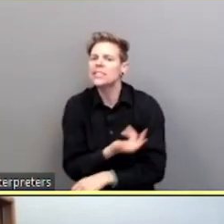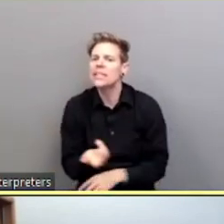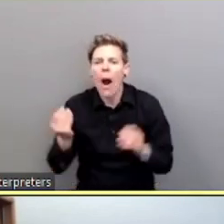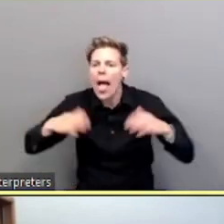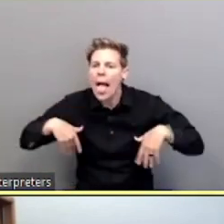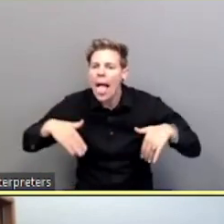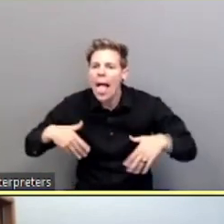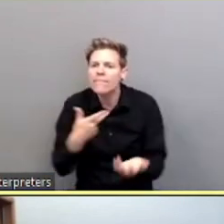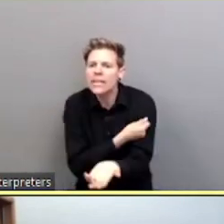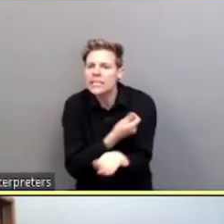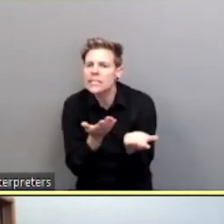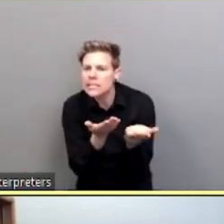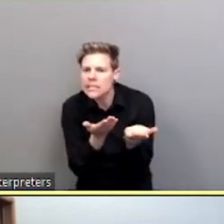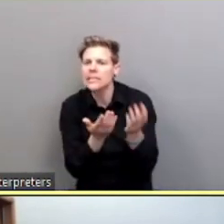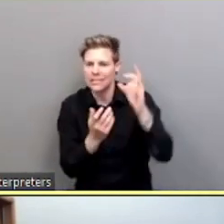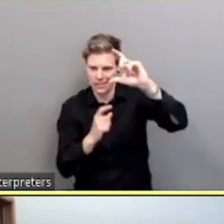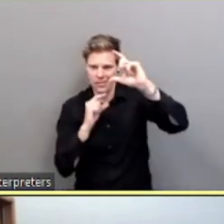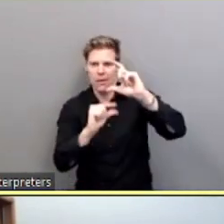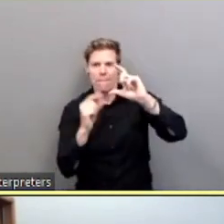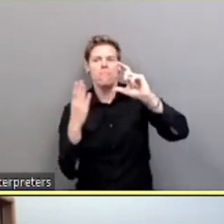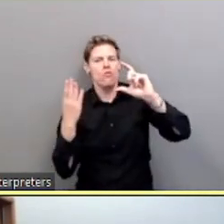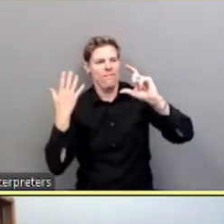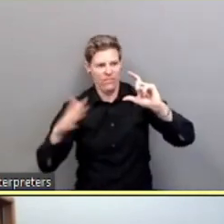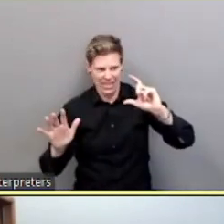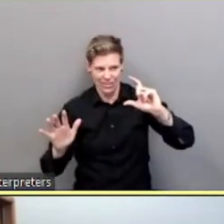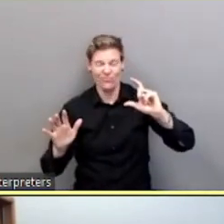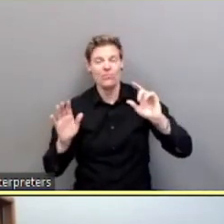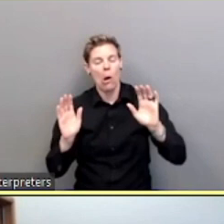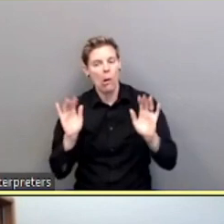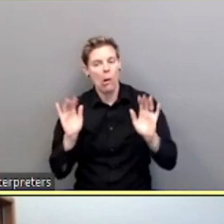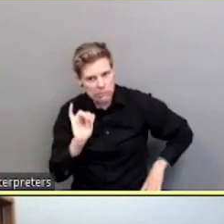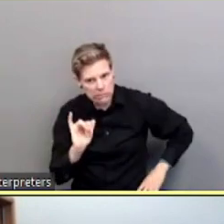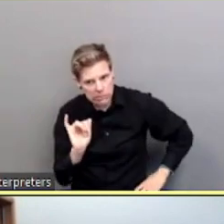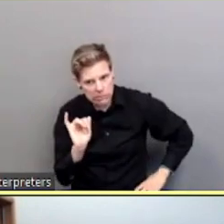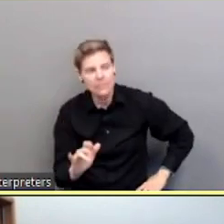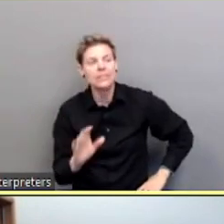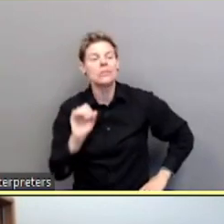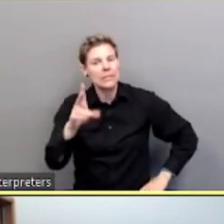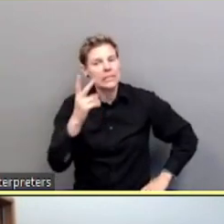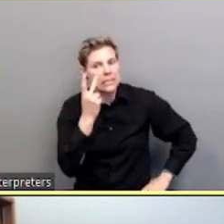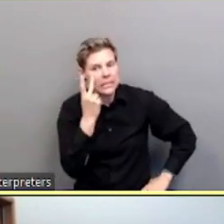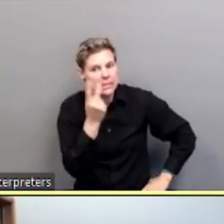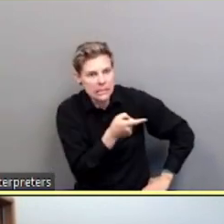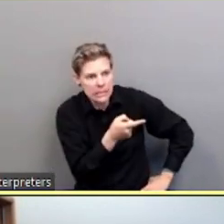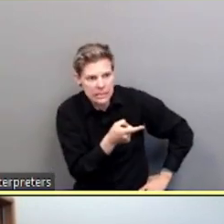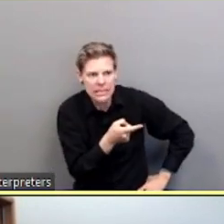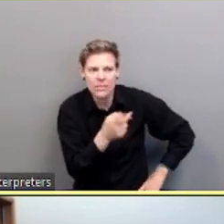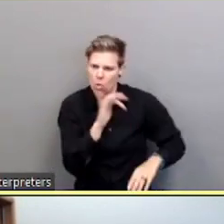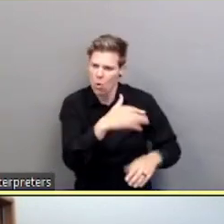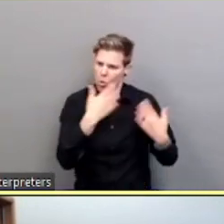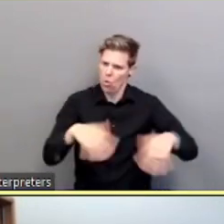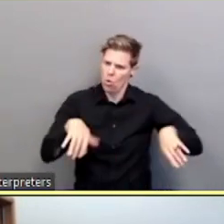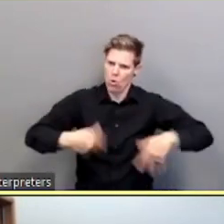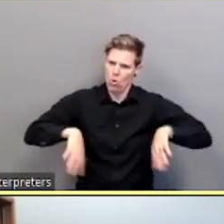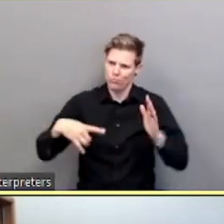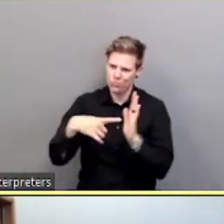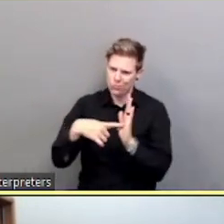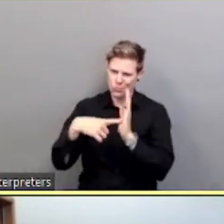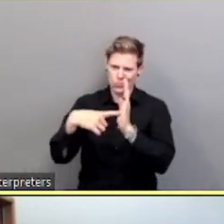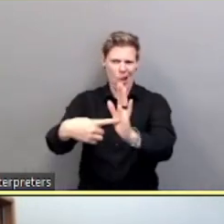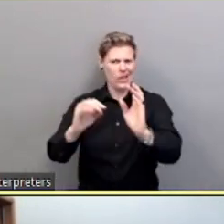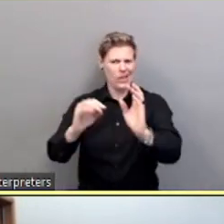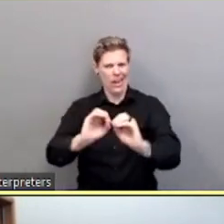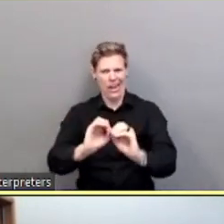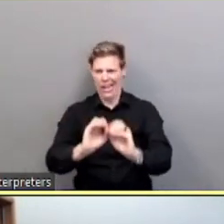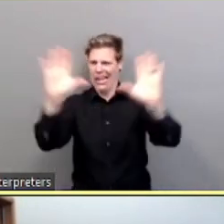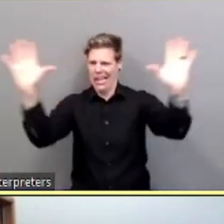individuals. And so again, this data is just a constant reminder about the protection